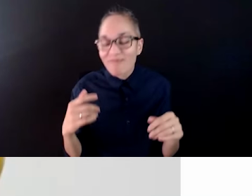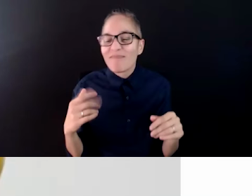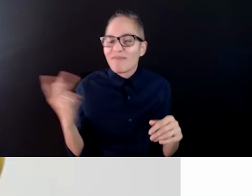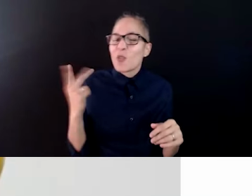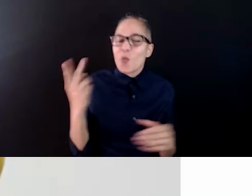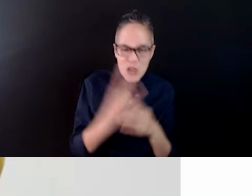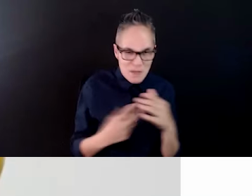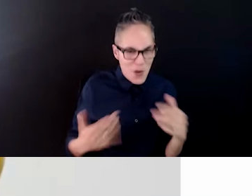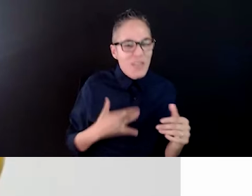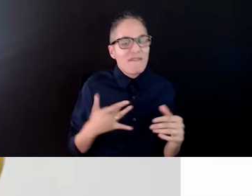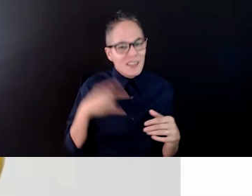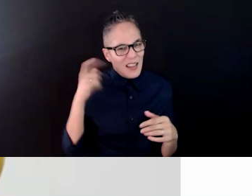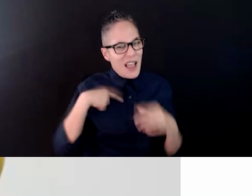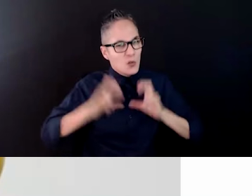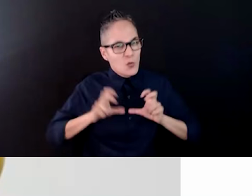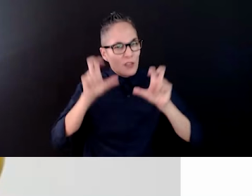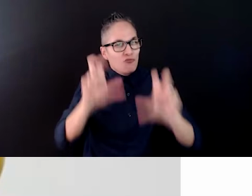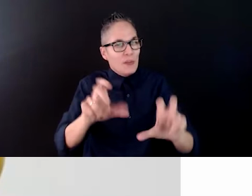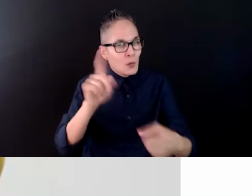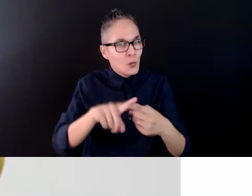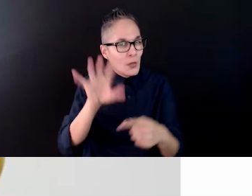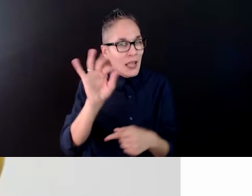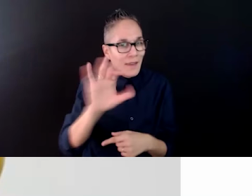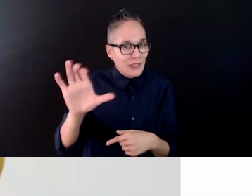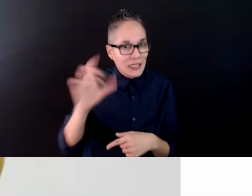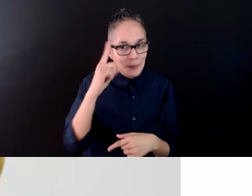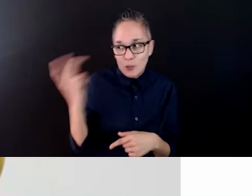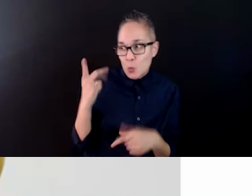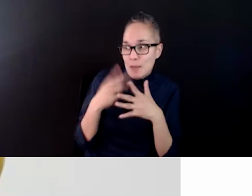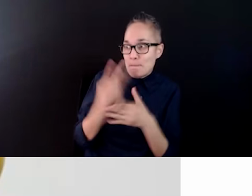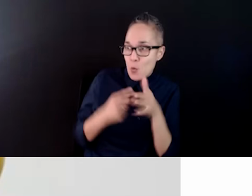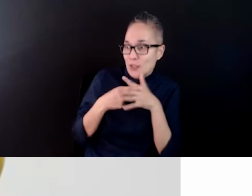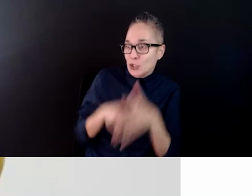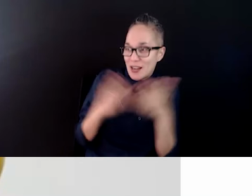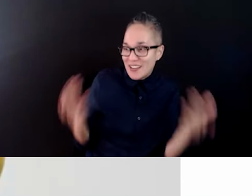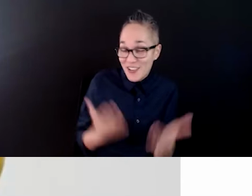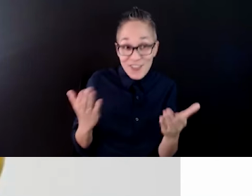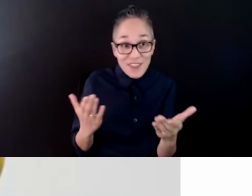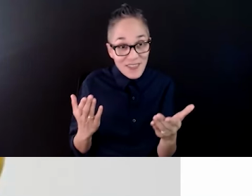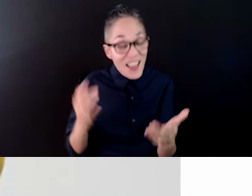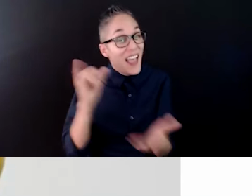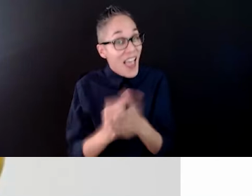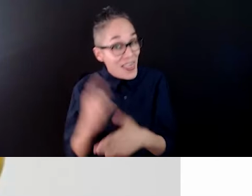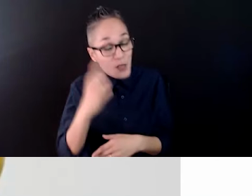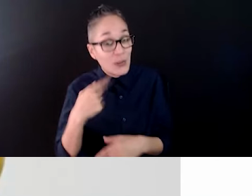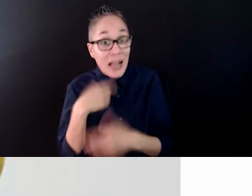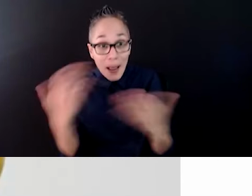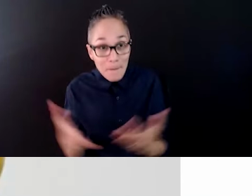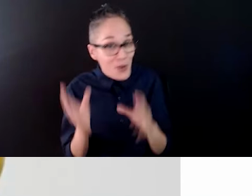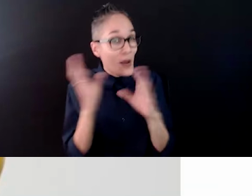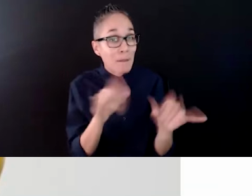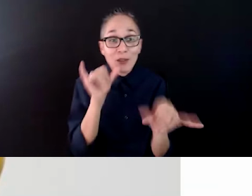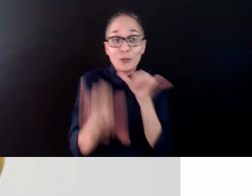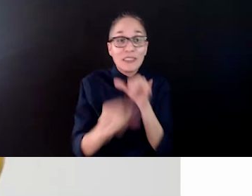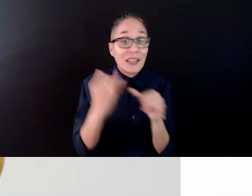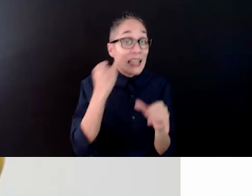needed to give back to FCC because this is kind of where our beginning was. So that's why I'm still here. And that's why I'll always stay here. So if you guys see